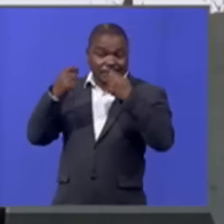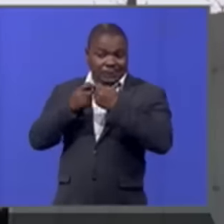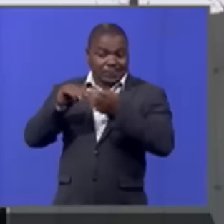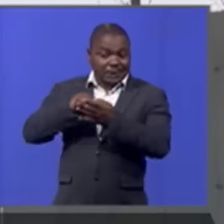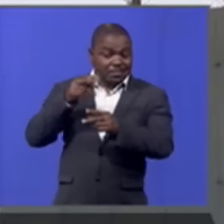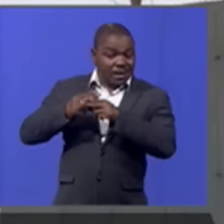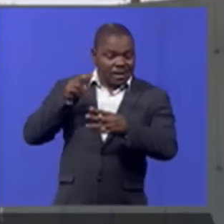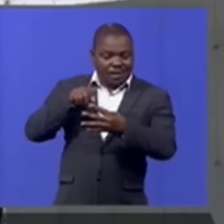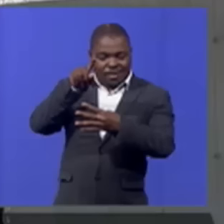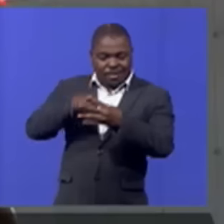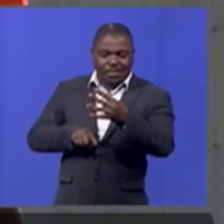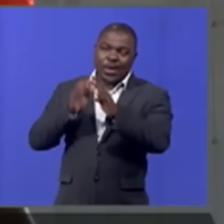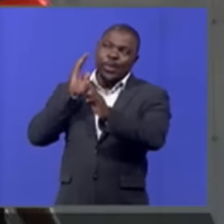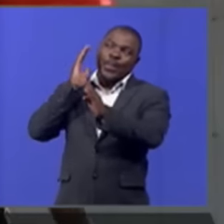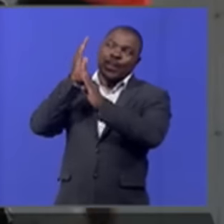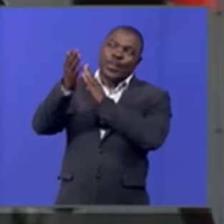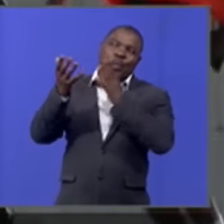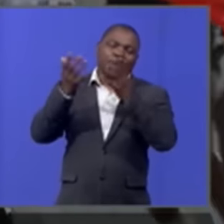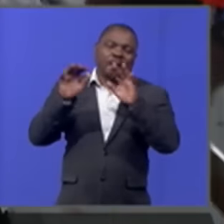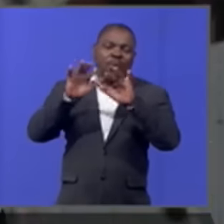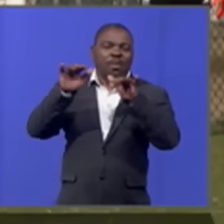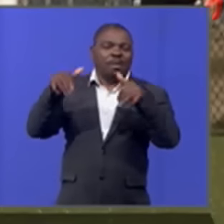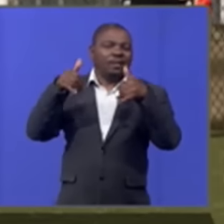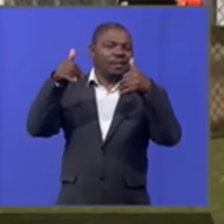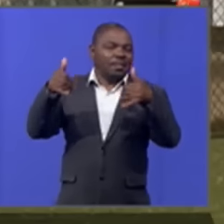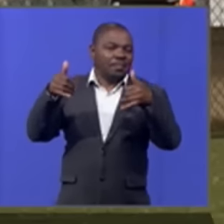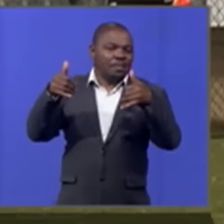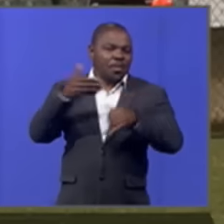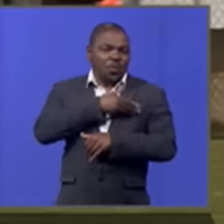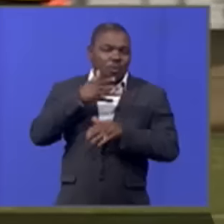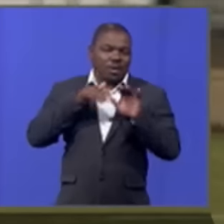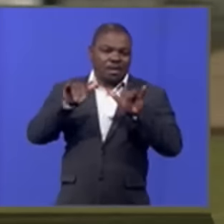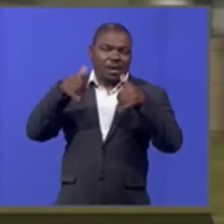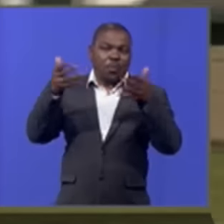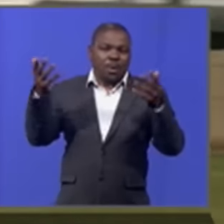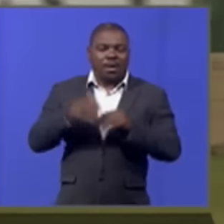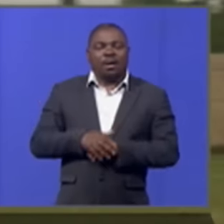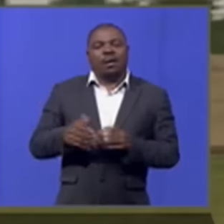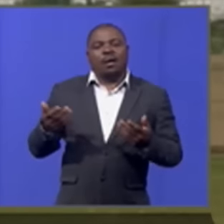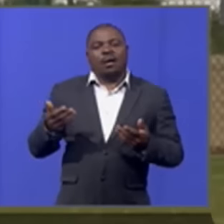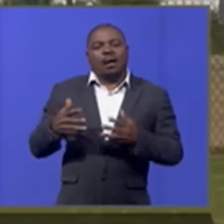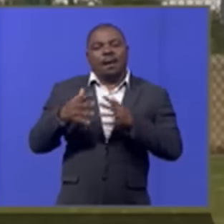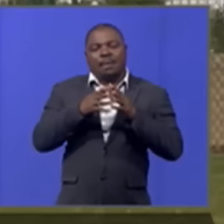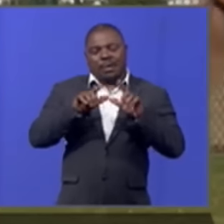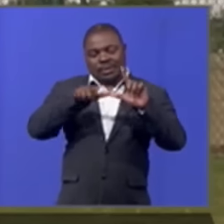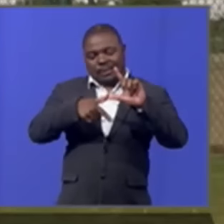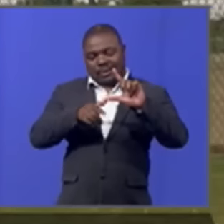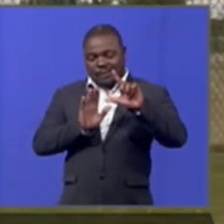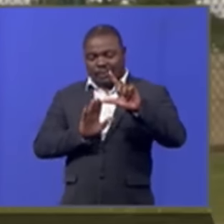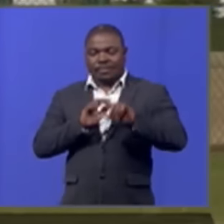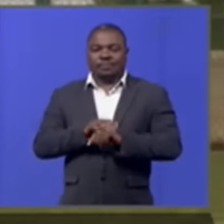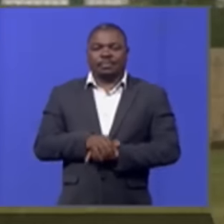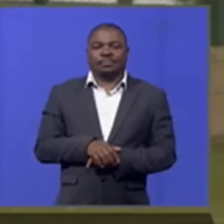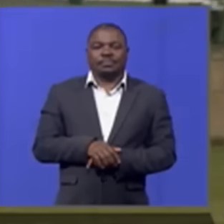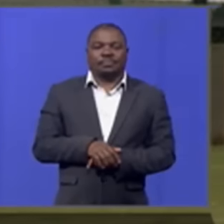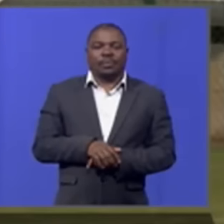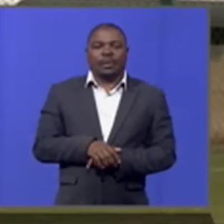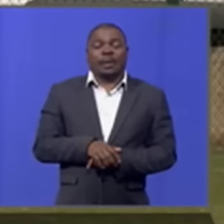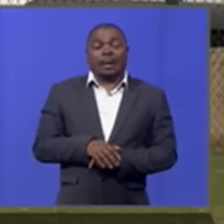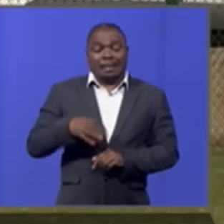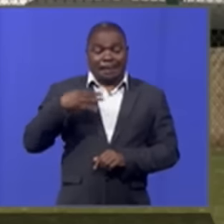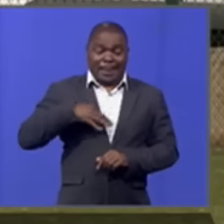tla iphumana di kene mohopeng wa lefatshe wa basadi wa bolo ya maoto naheng ya Amerika Borwa. Mme ke e nngwe eo banyana ba ka